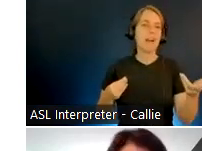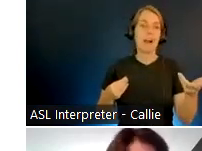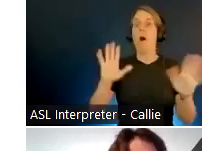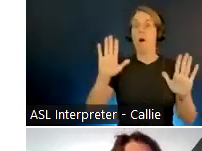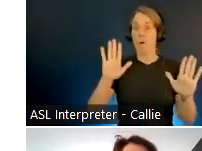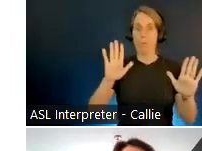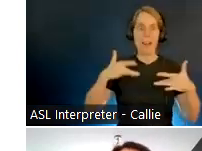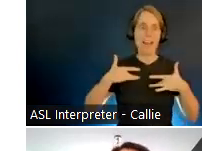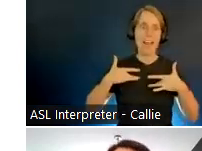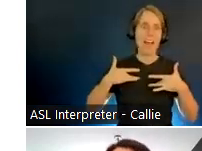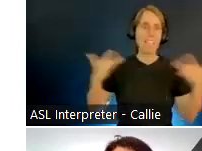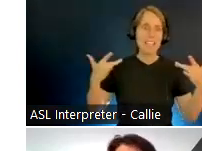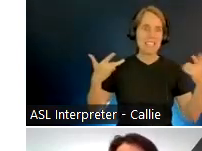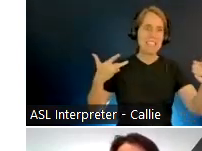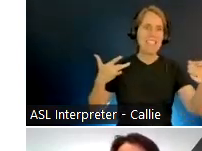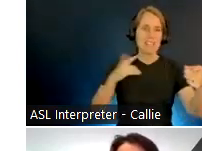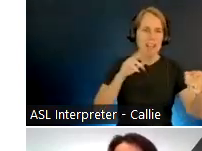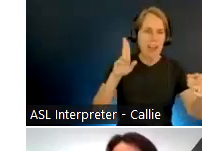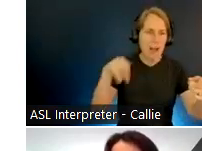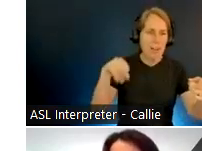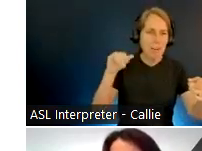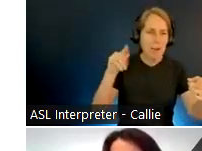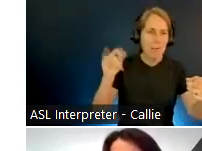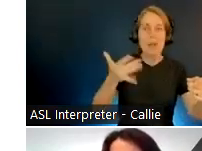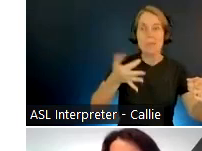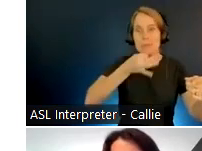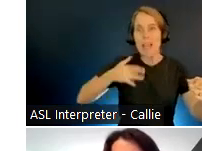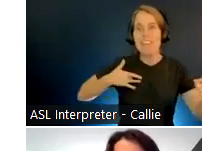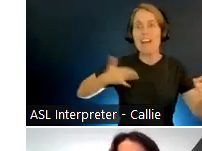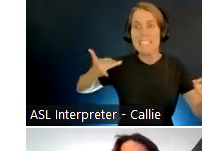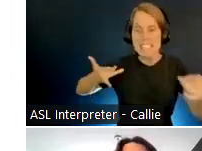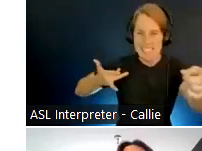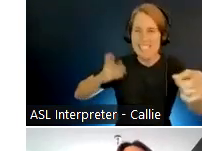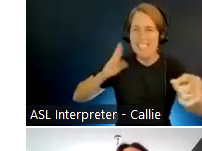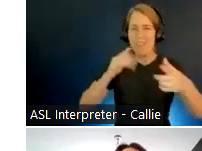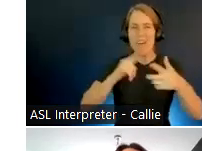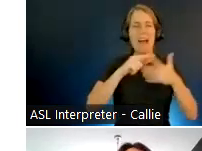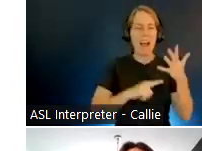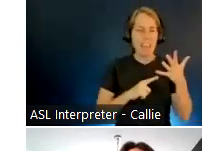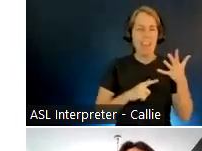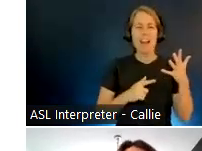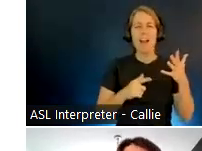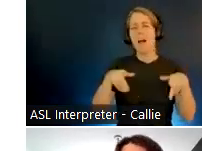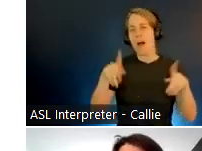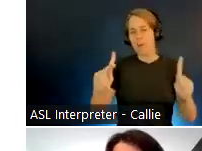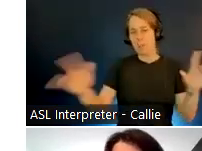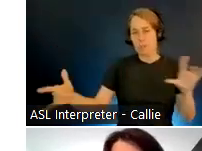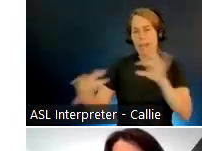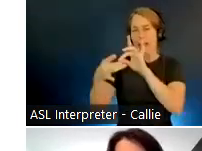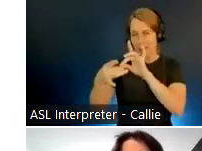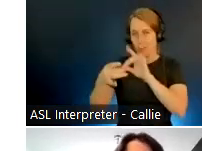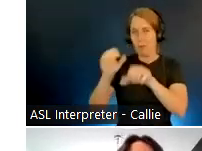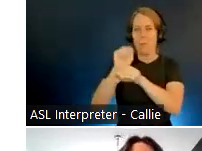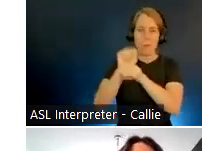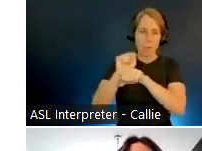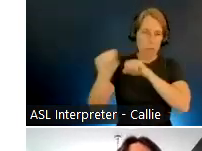there. And then we also have an opportunity to connect for employment questions. So a lot of times we have people may reach out to Hire Me